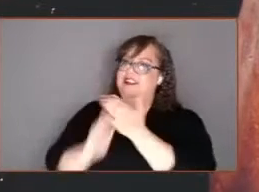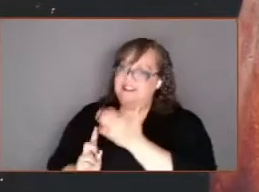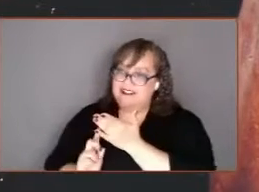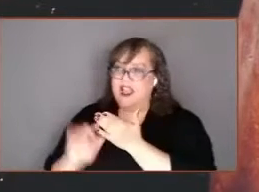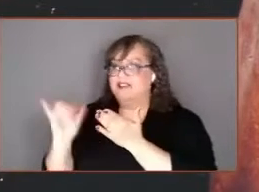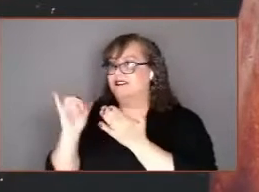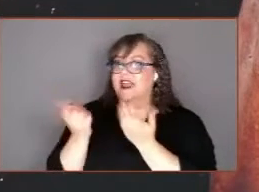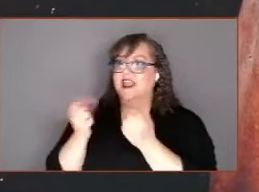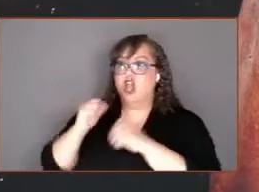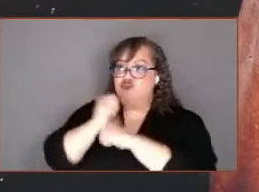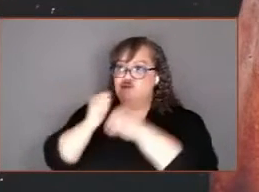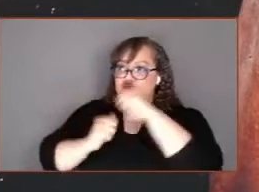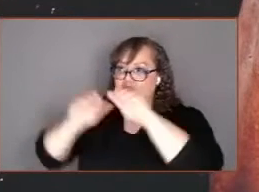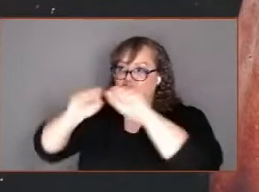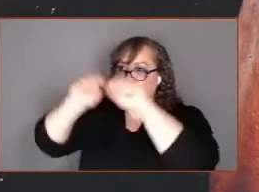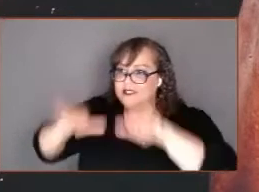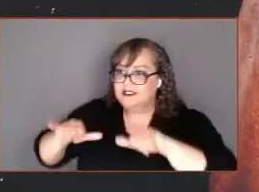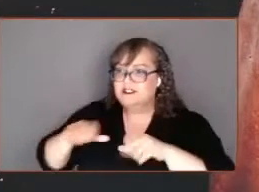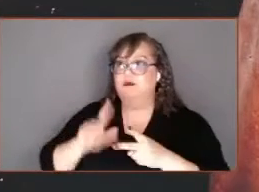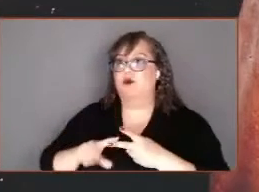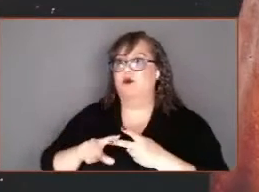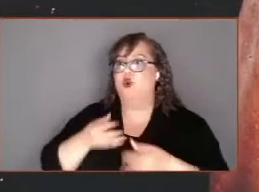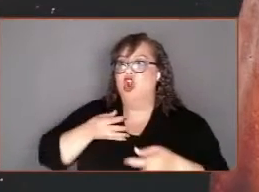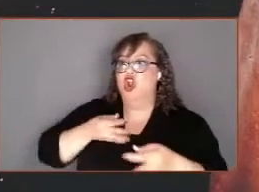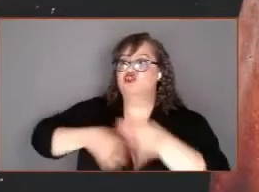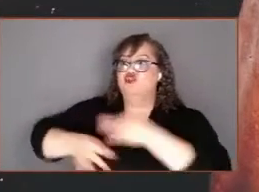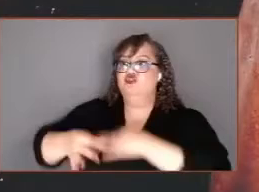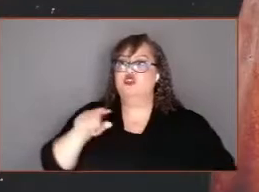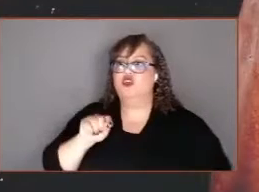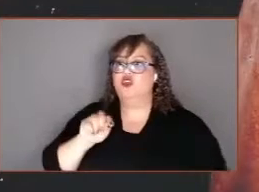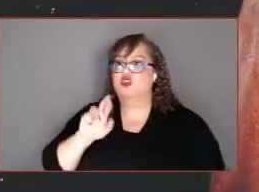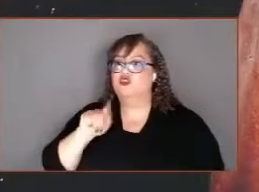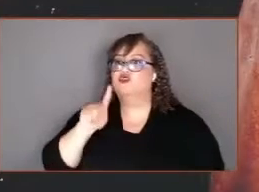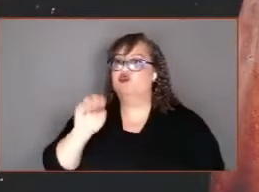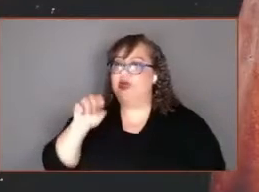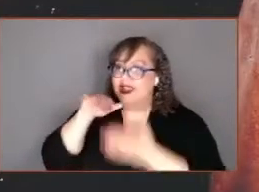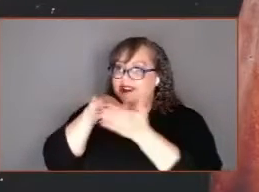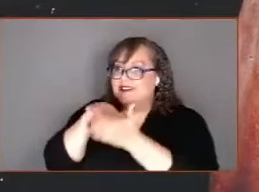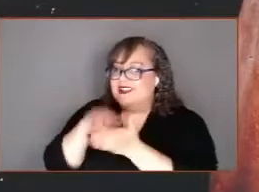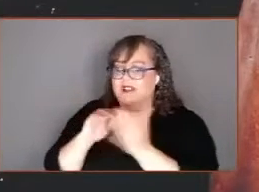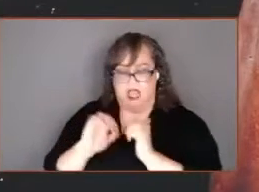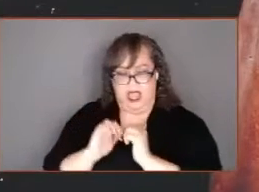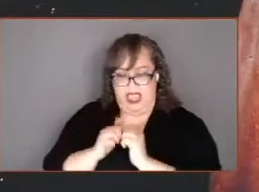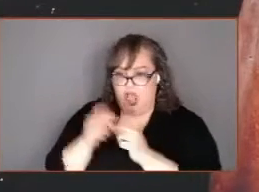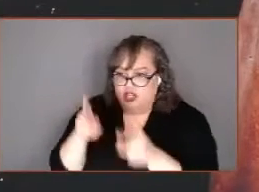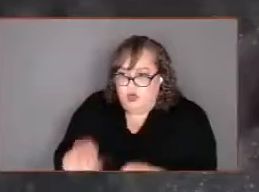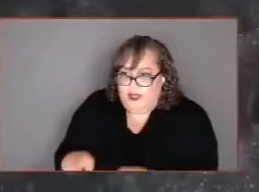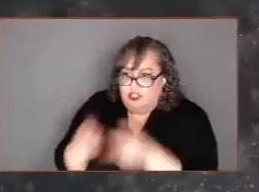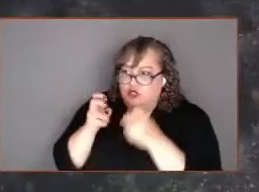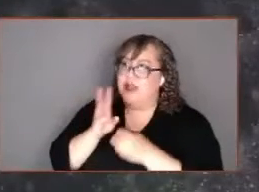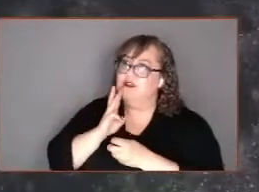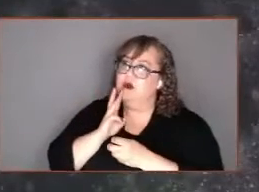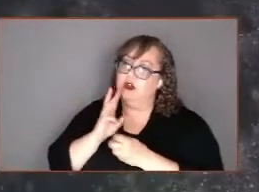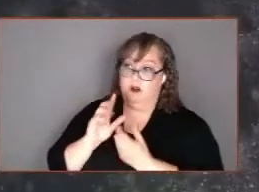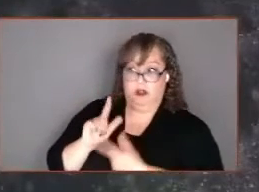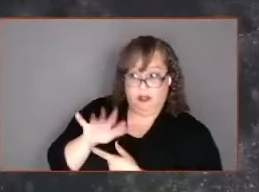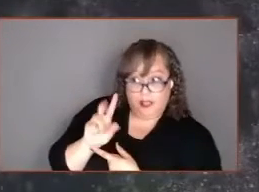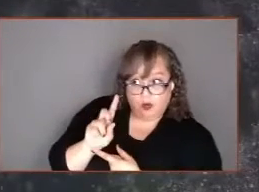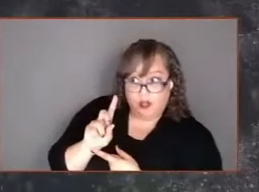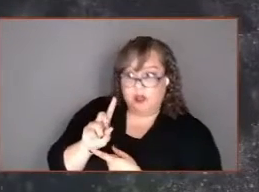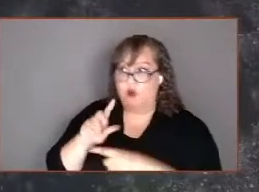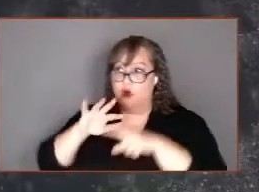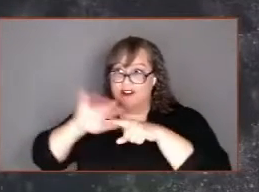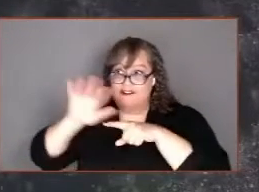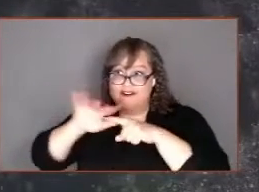some interesting trade studies where how do you extract the water in terms of a liquid form or a vapor. So they're getting a chance to test all these ideas, and